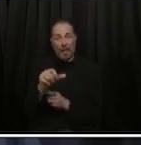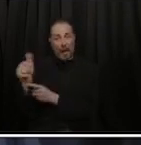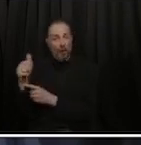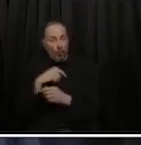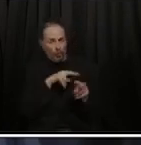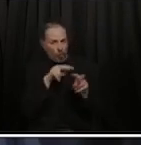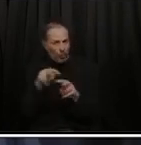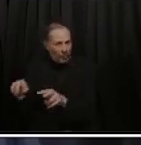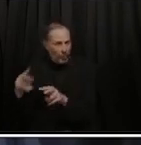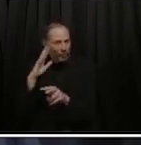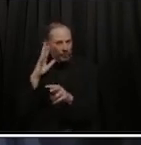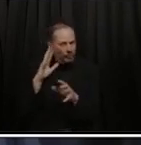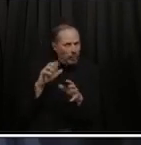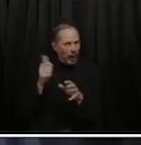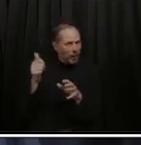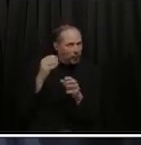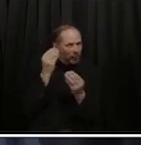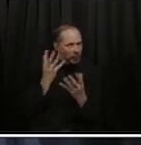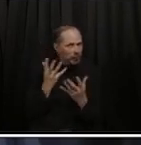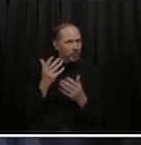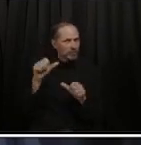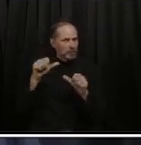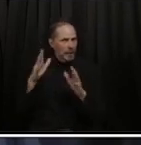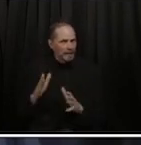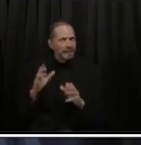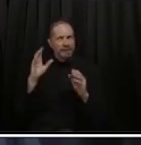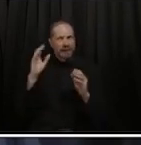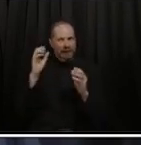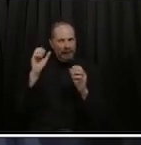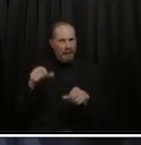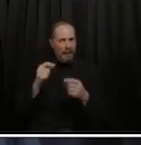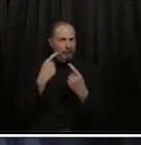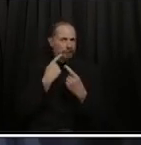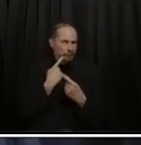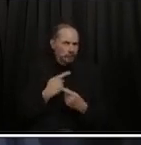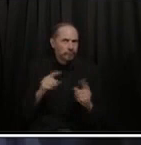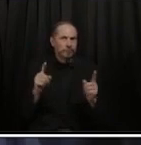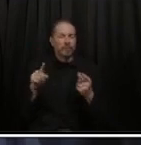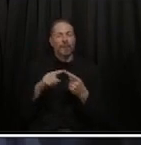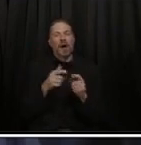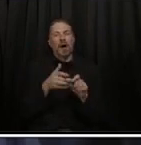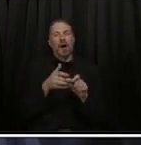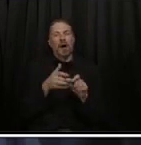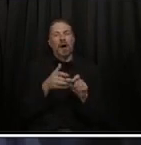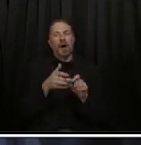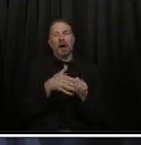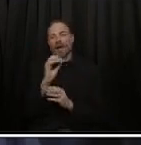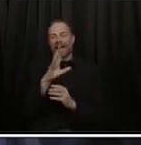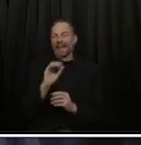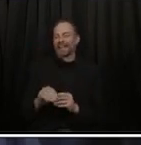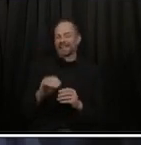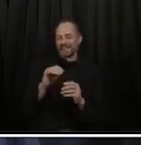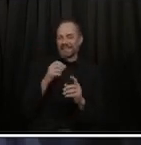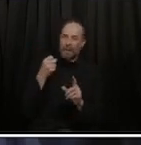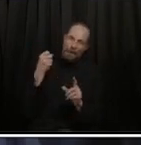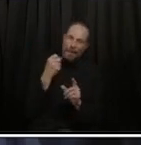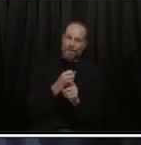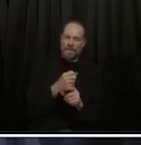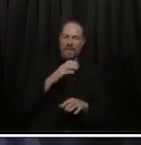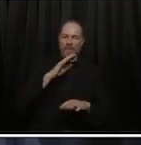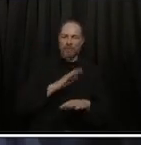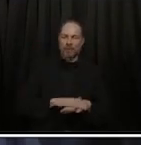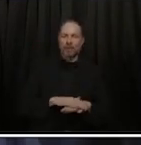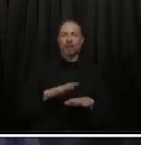what information that scientists can put out in quality studies about the Omicron variant and its impact on